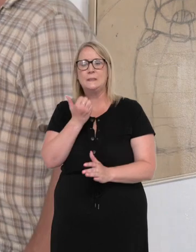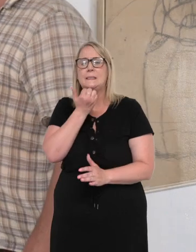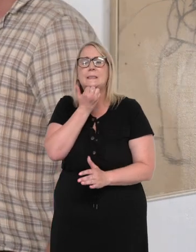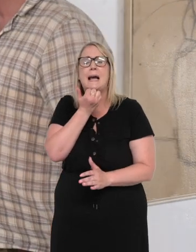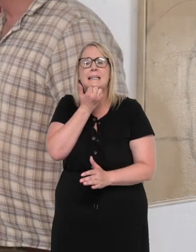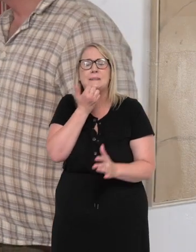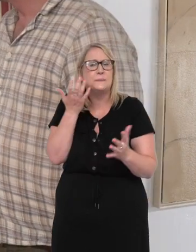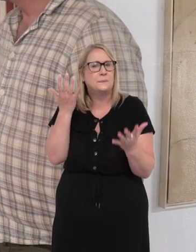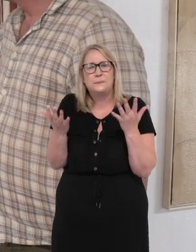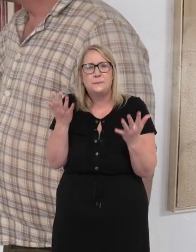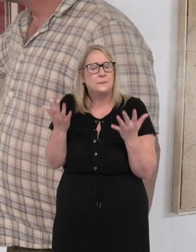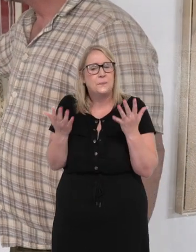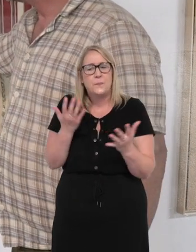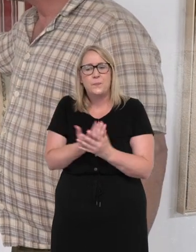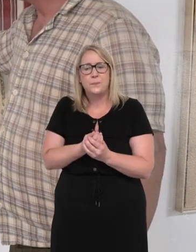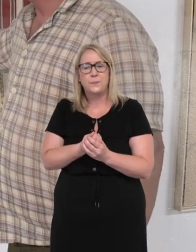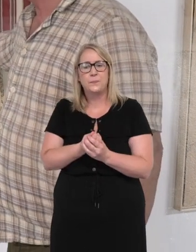because